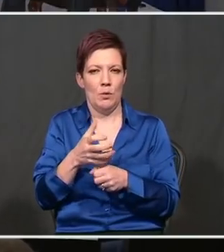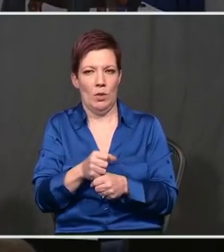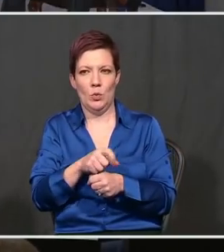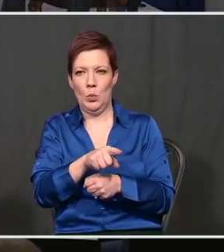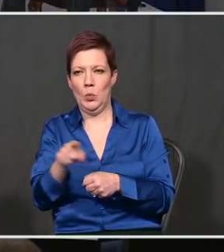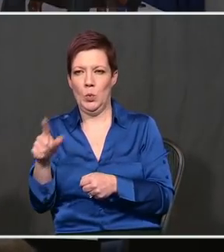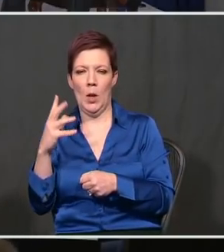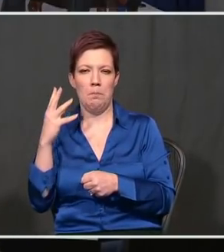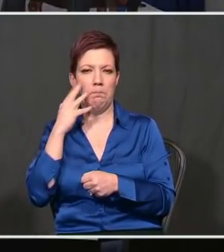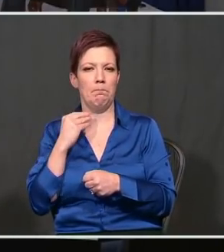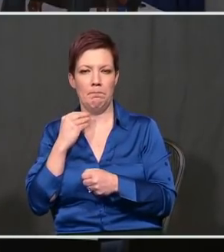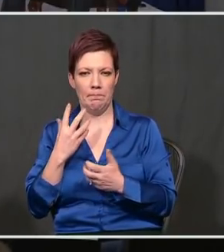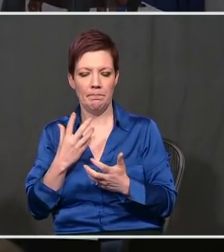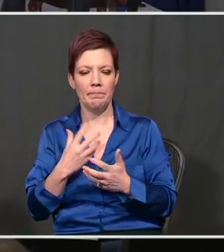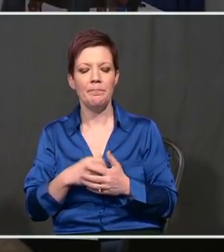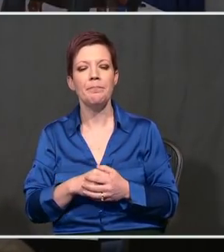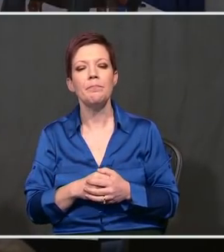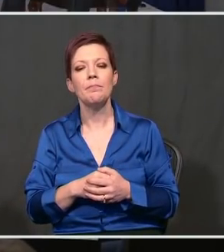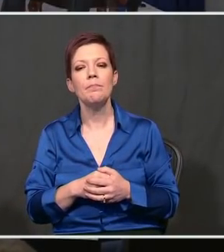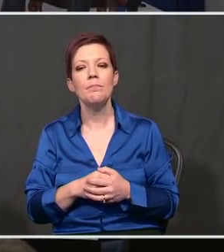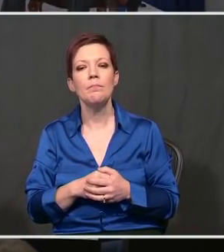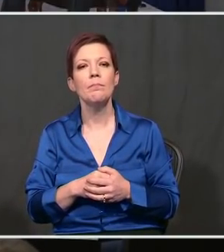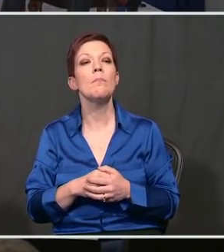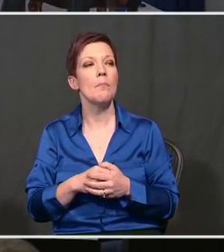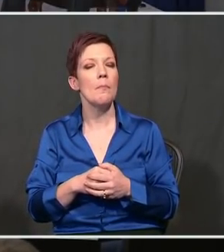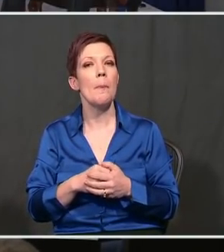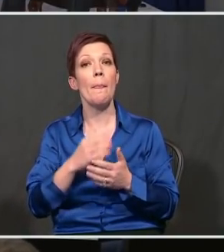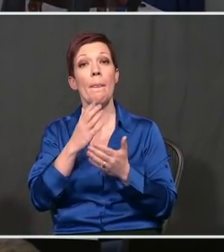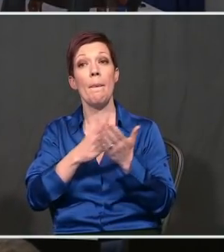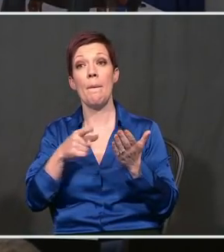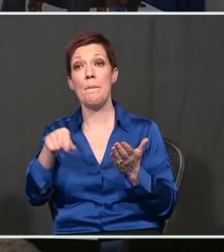A couple of you said you might want to take this, and if you don't, that's fine.